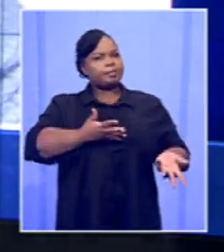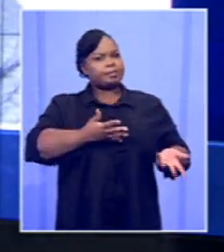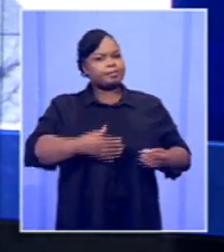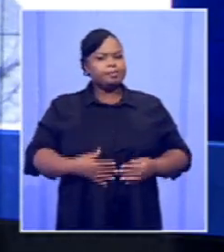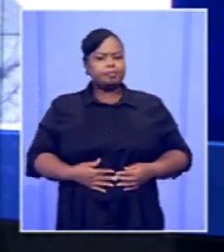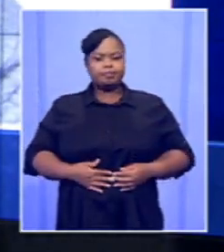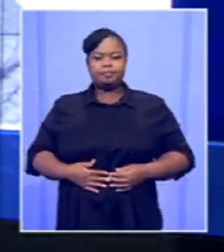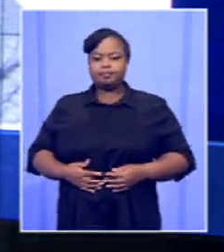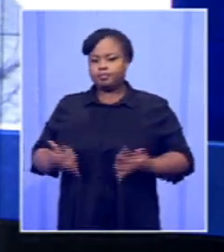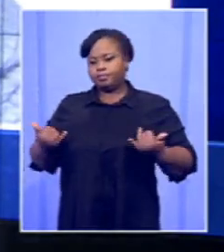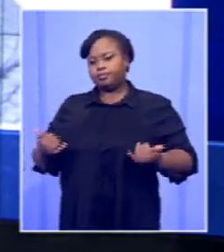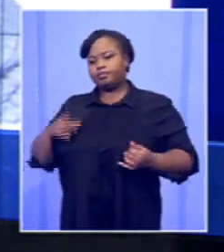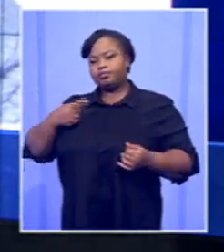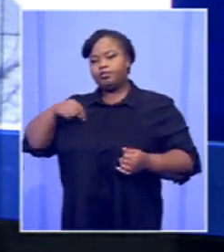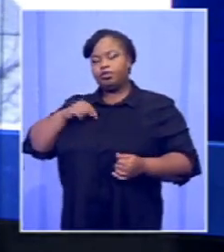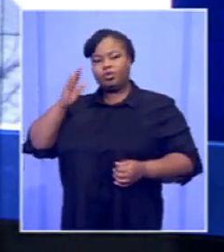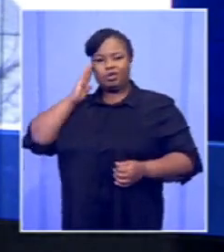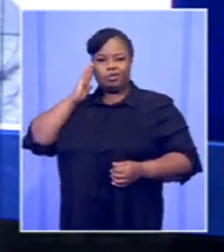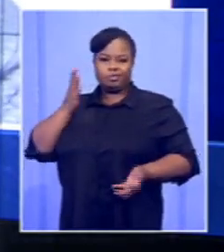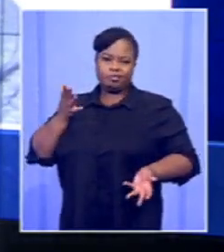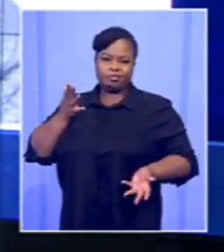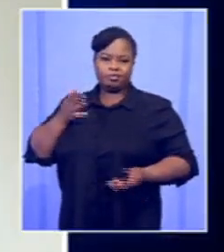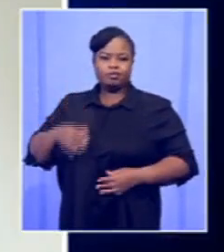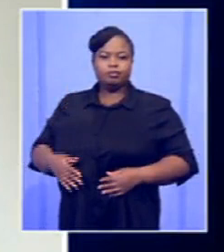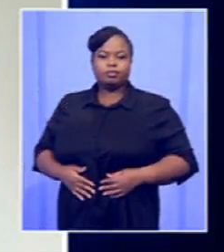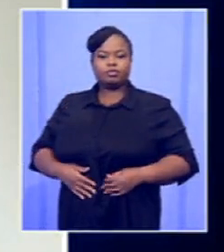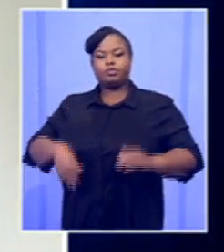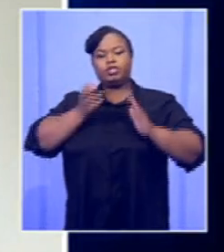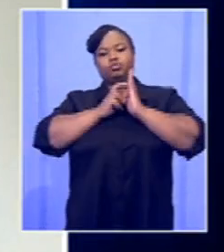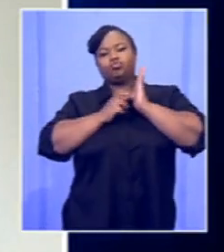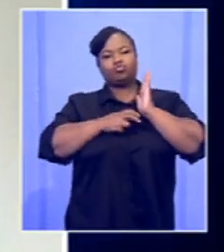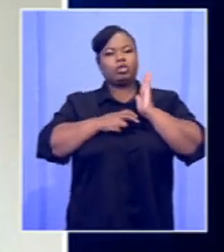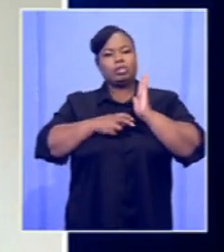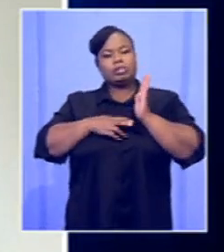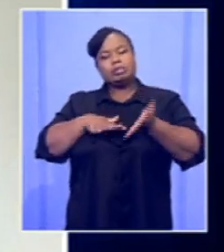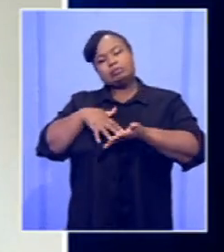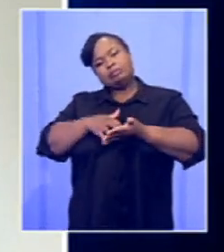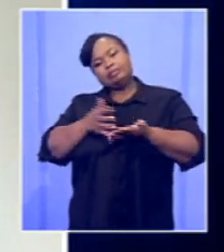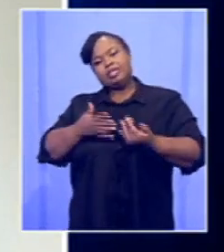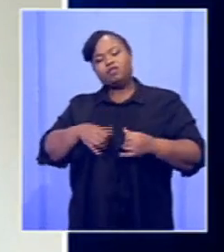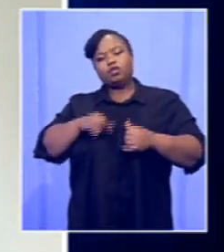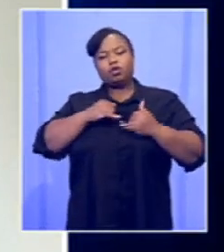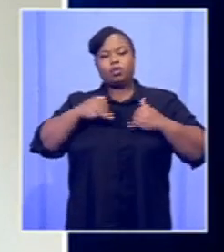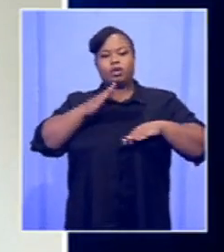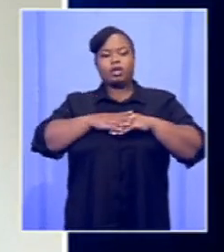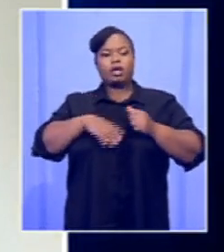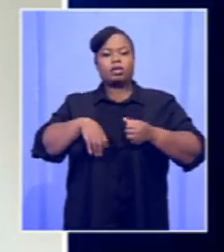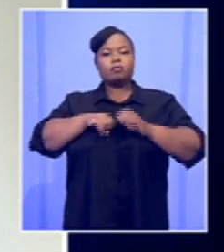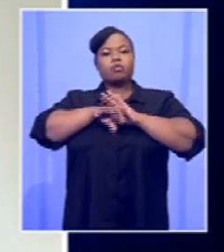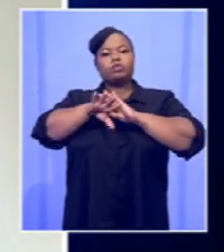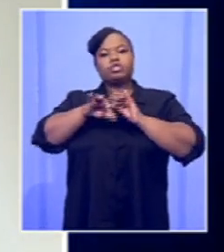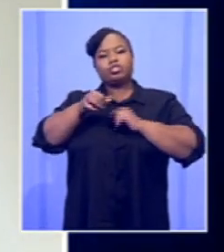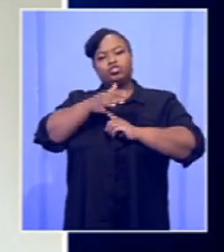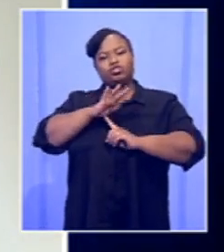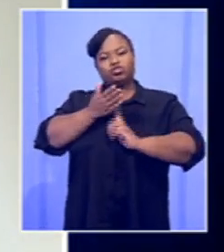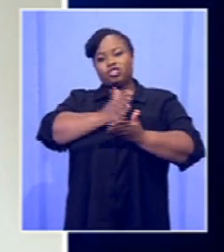So, currently we all know that there's not really strong regulation when it comes to, online posting and sharing. But the